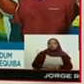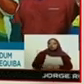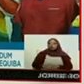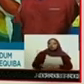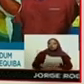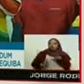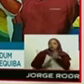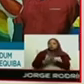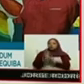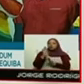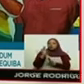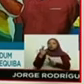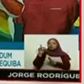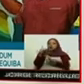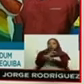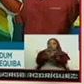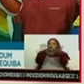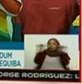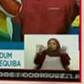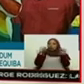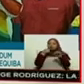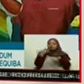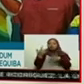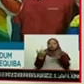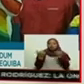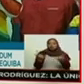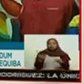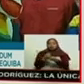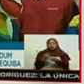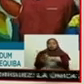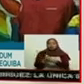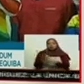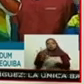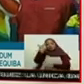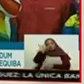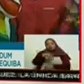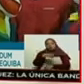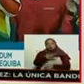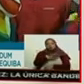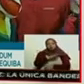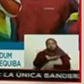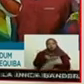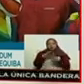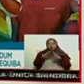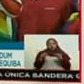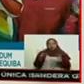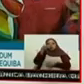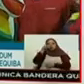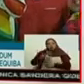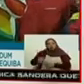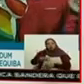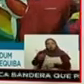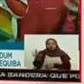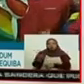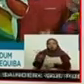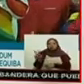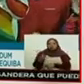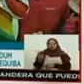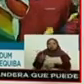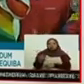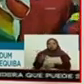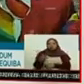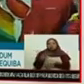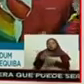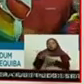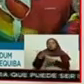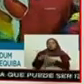to create huge headaches and economic disintegration in all of the blockaded